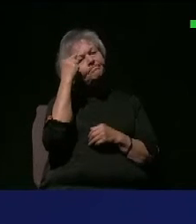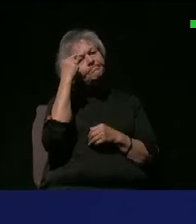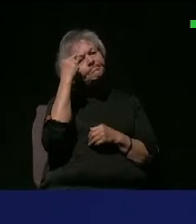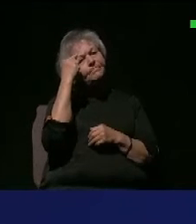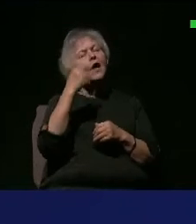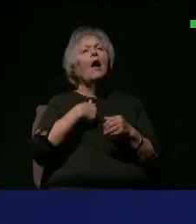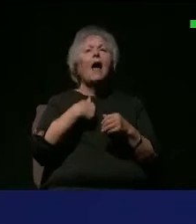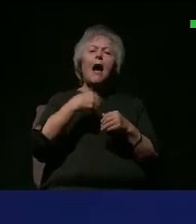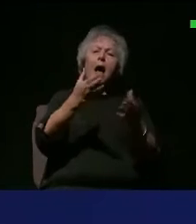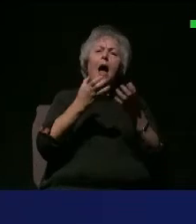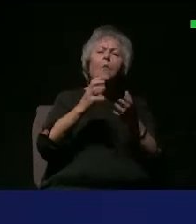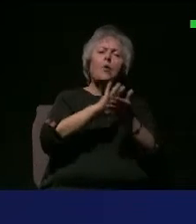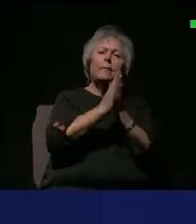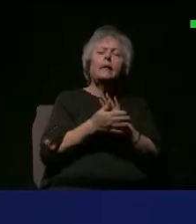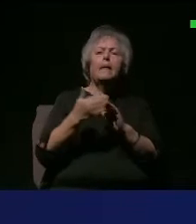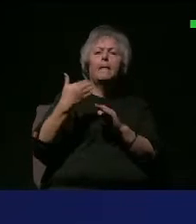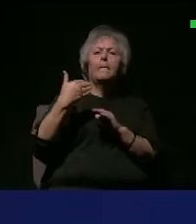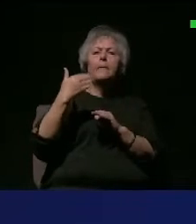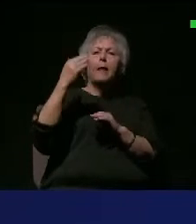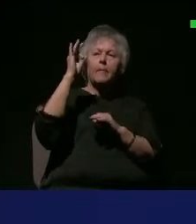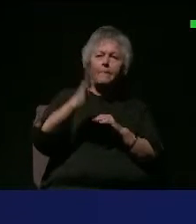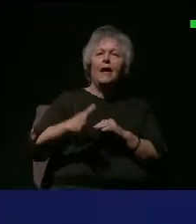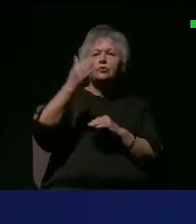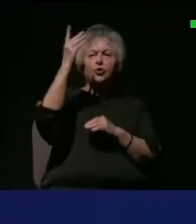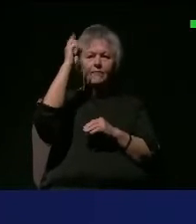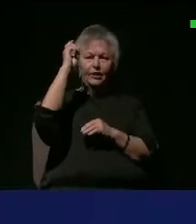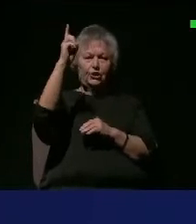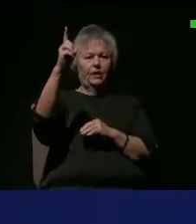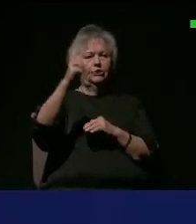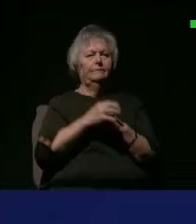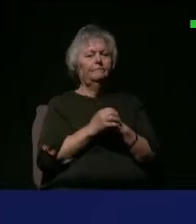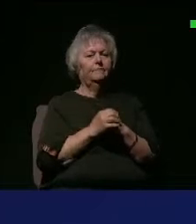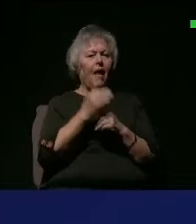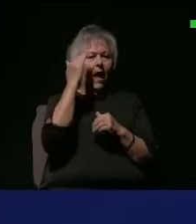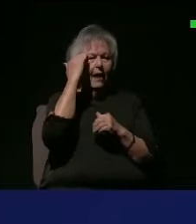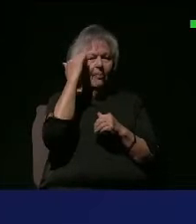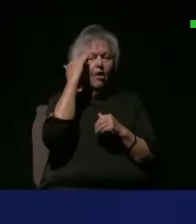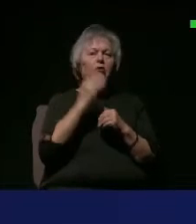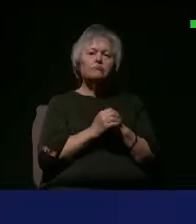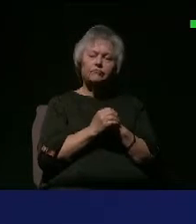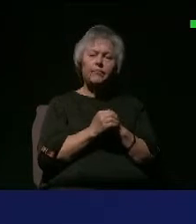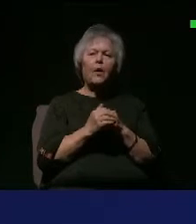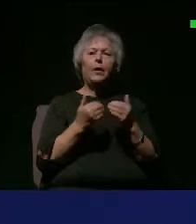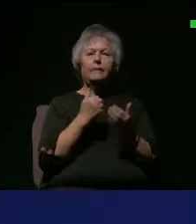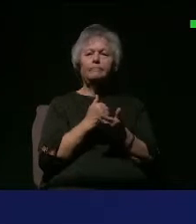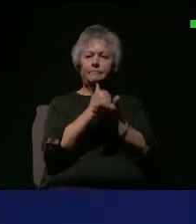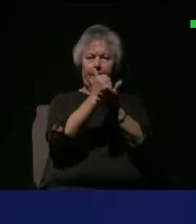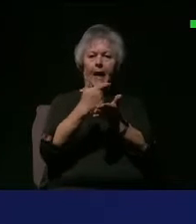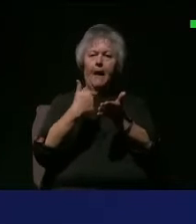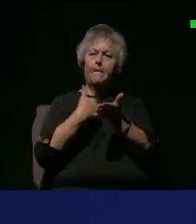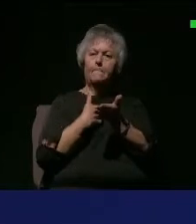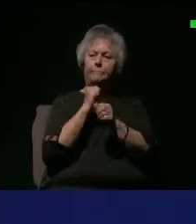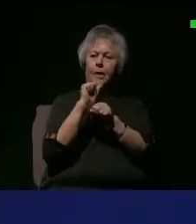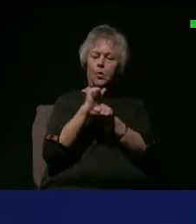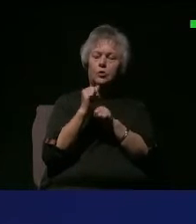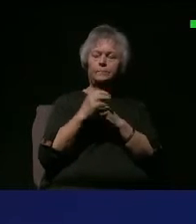God had called me to do. And so I felt like doing education would get me in that direction. So I picked the education